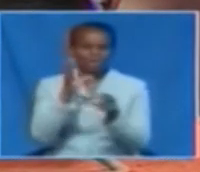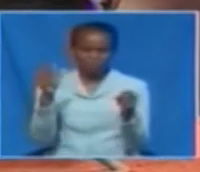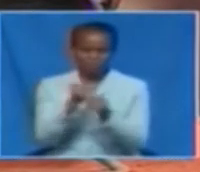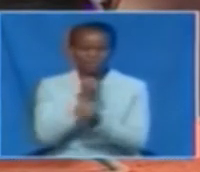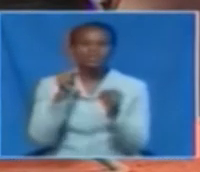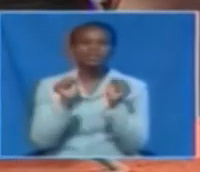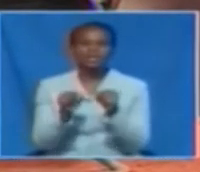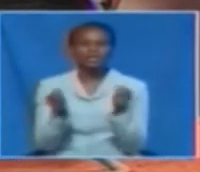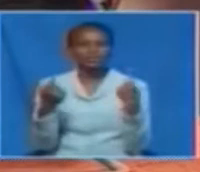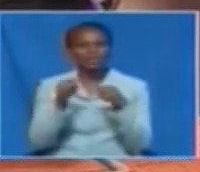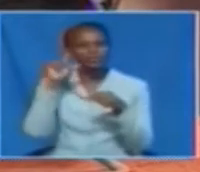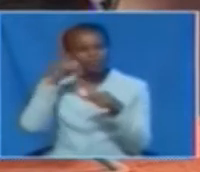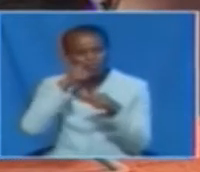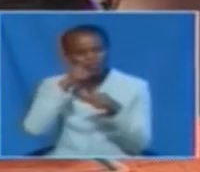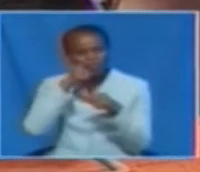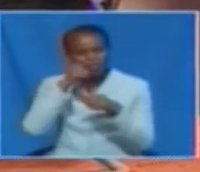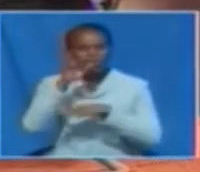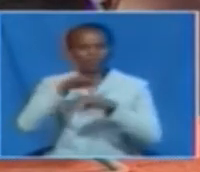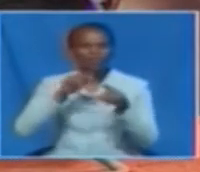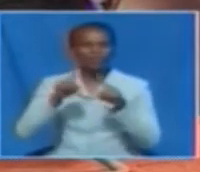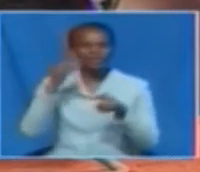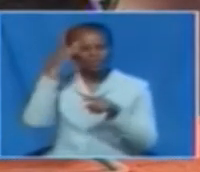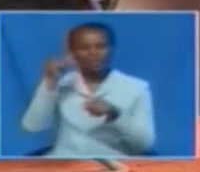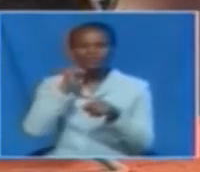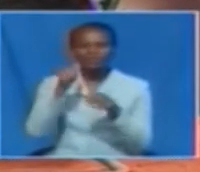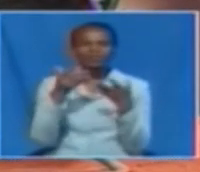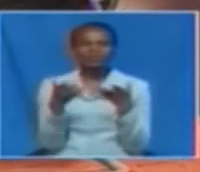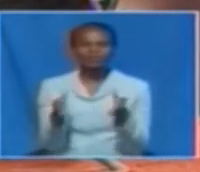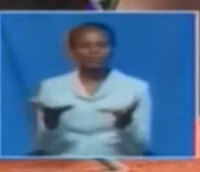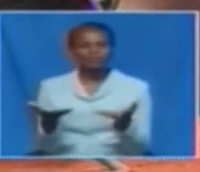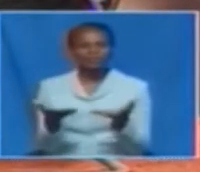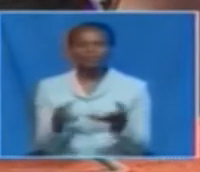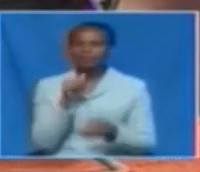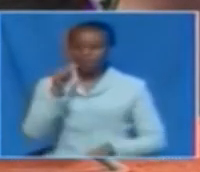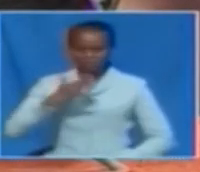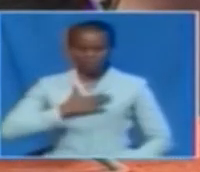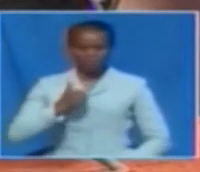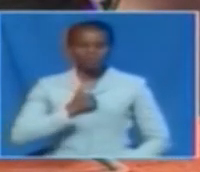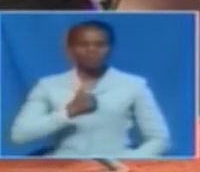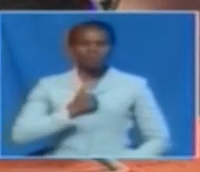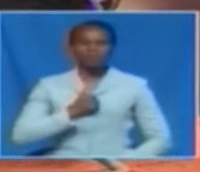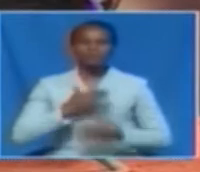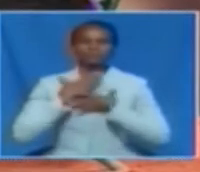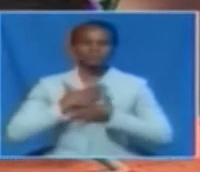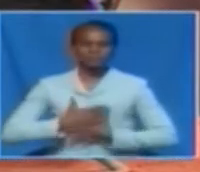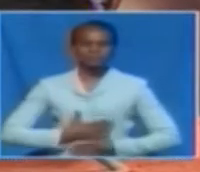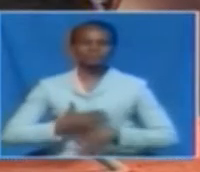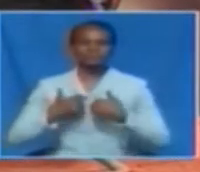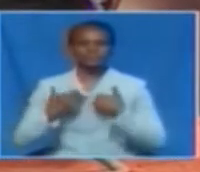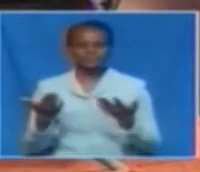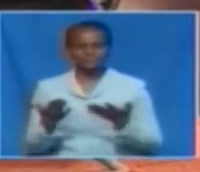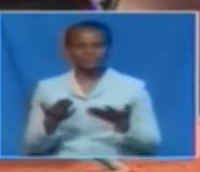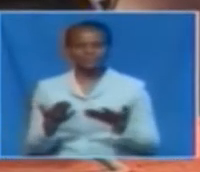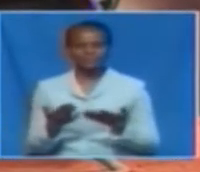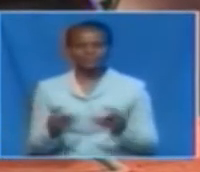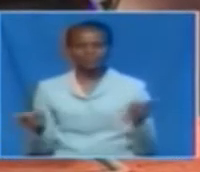was called tomorrow or today. It is so true. Why not give it? It's for the not sake for of peace. Me. No, there will be no peace. The convention will not bring peace.